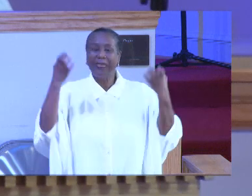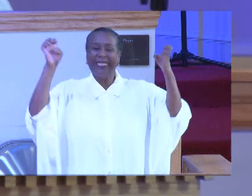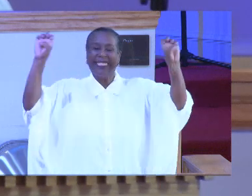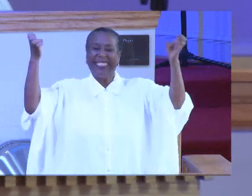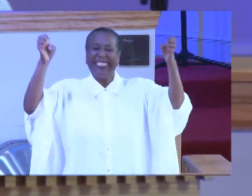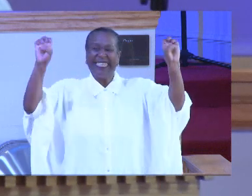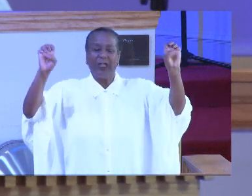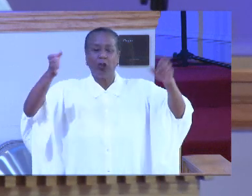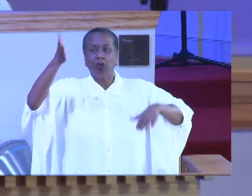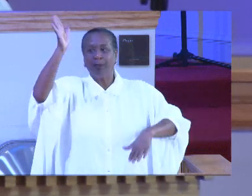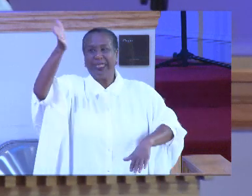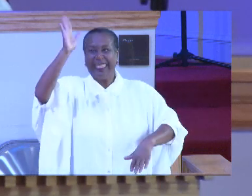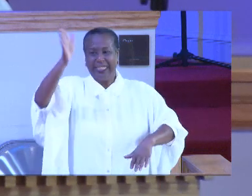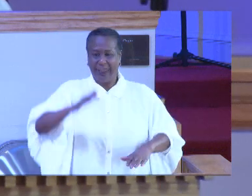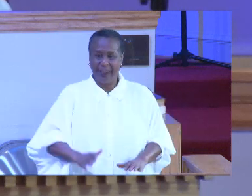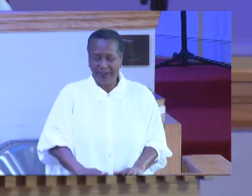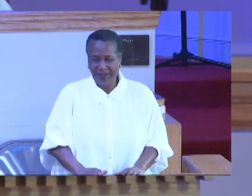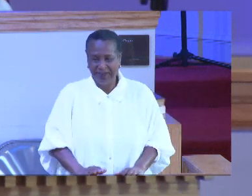speeches.